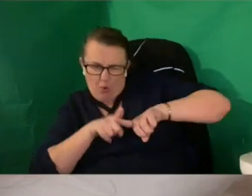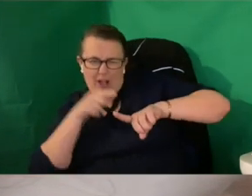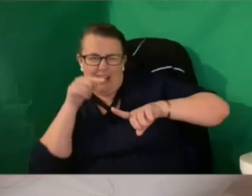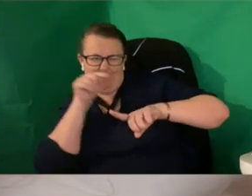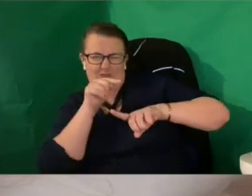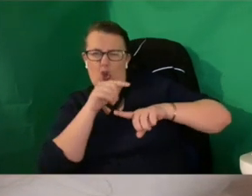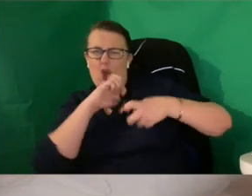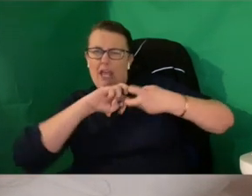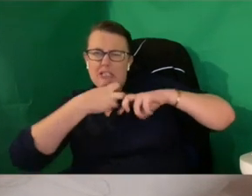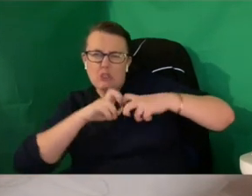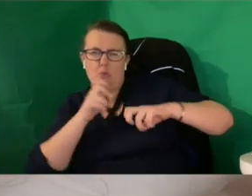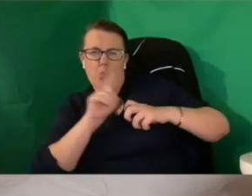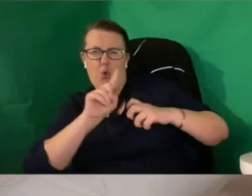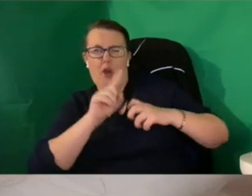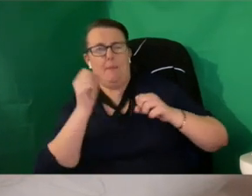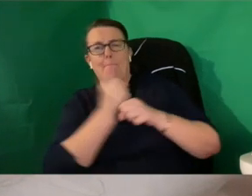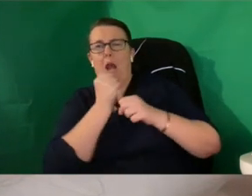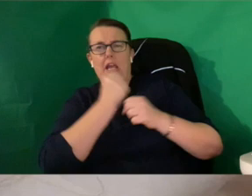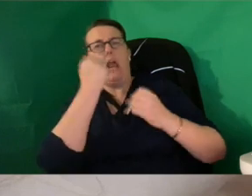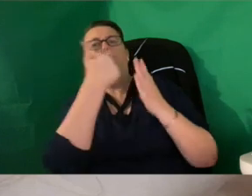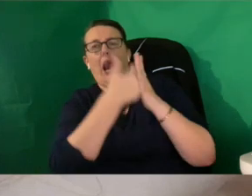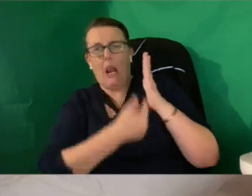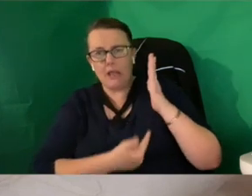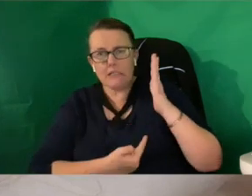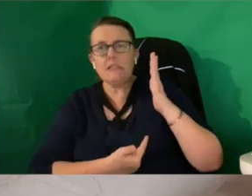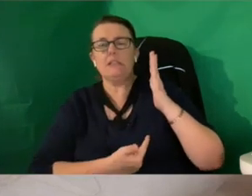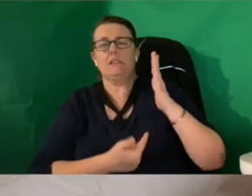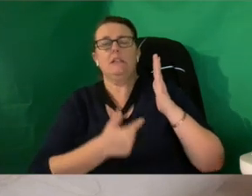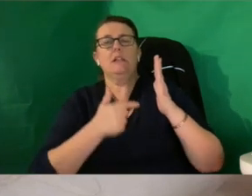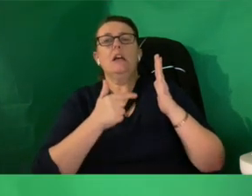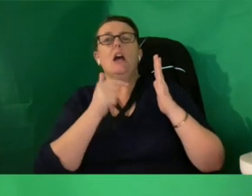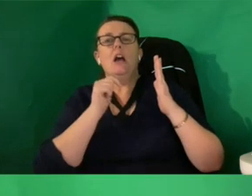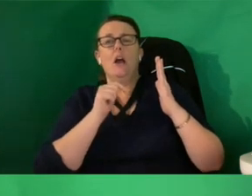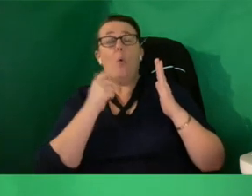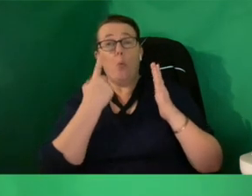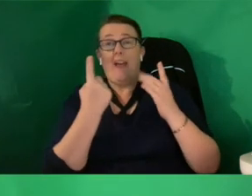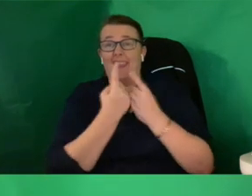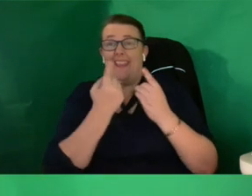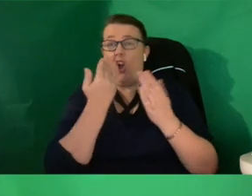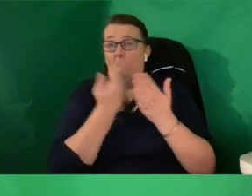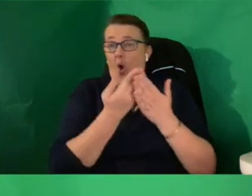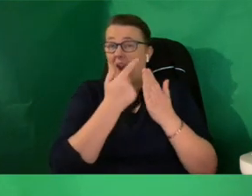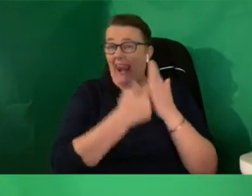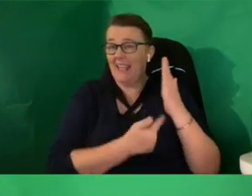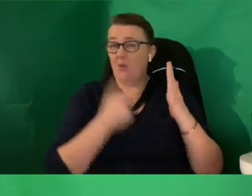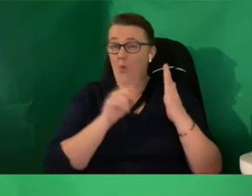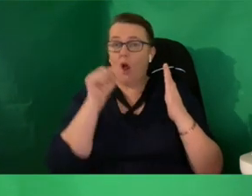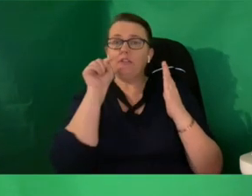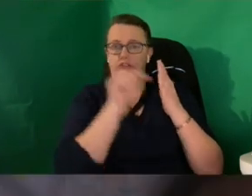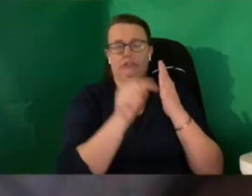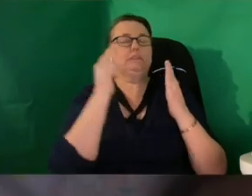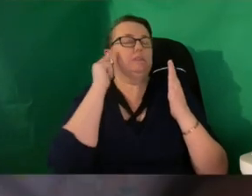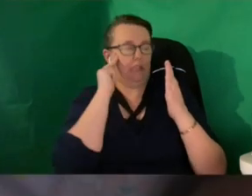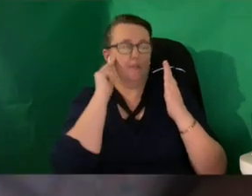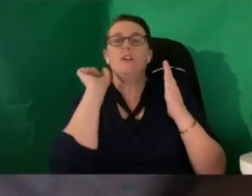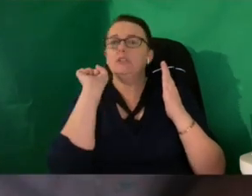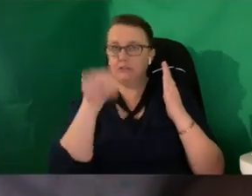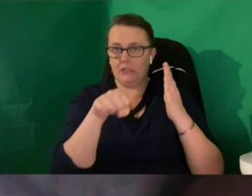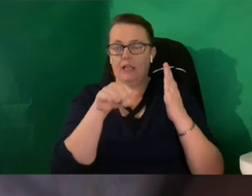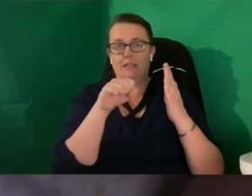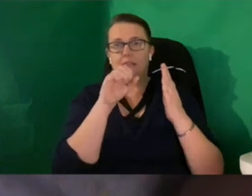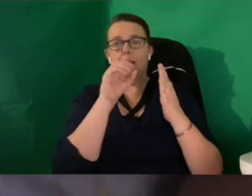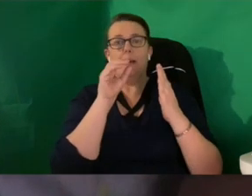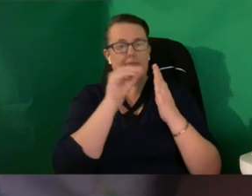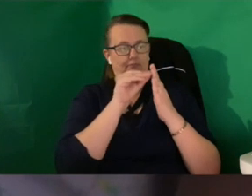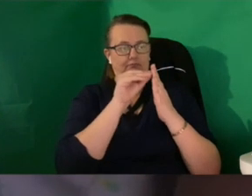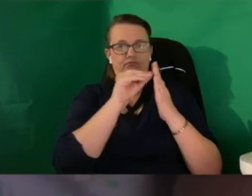with all of her long list of issues, that her deafness would tend to be put to the bottom of the list because she did have